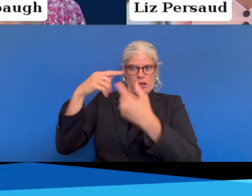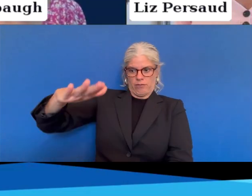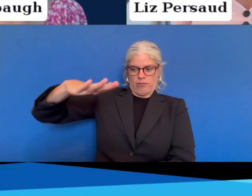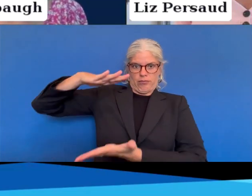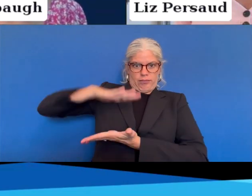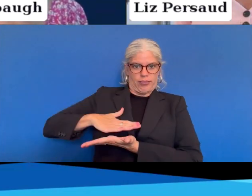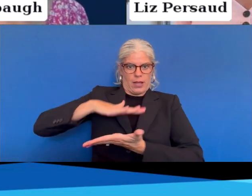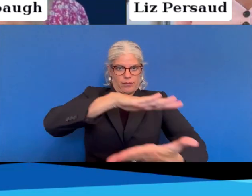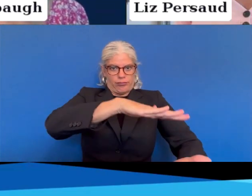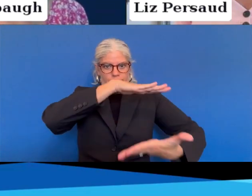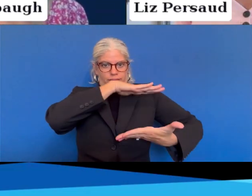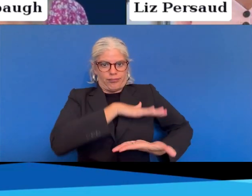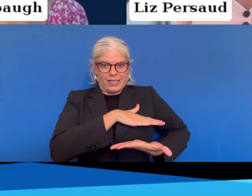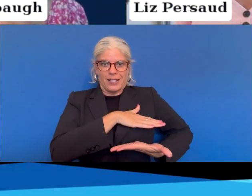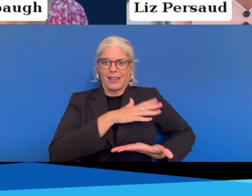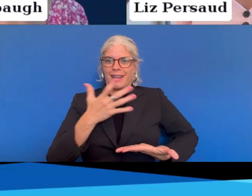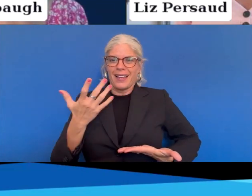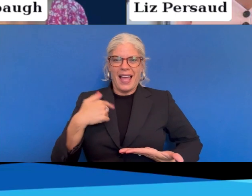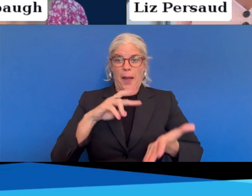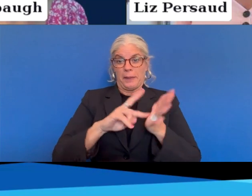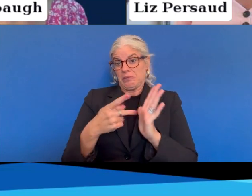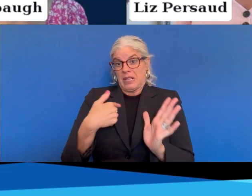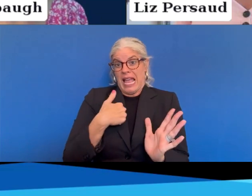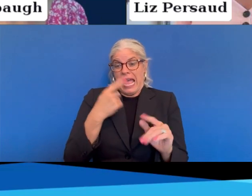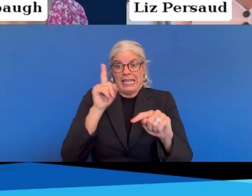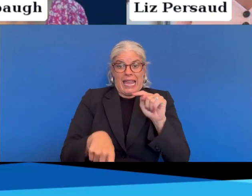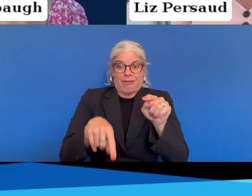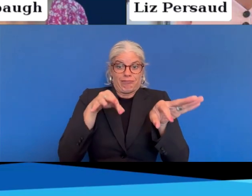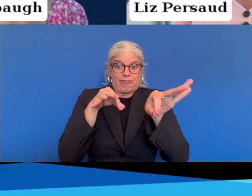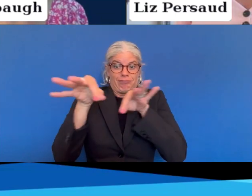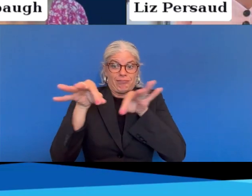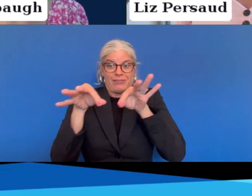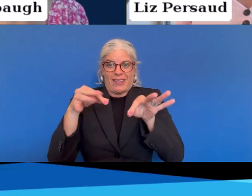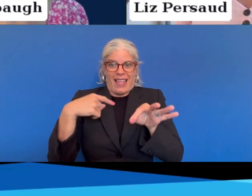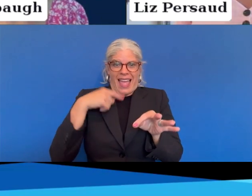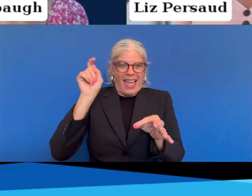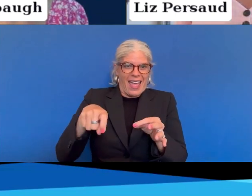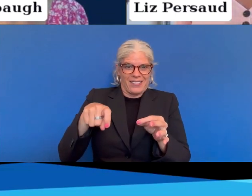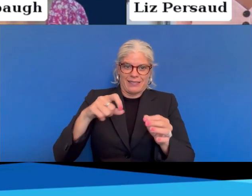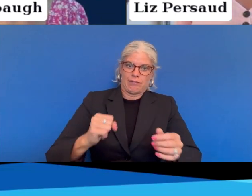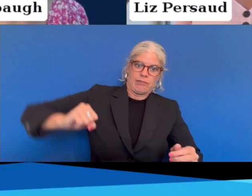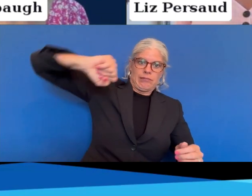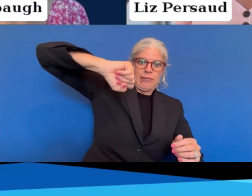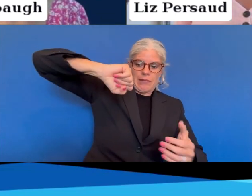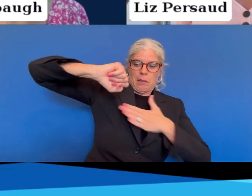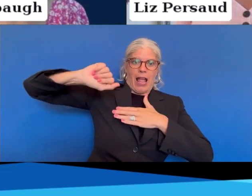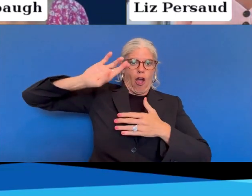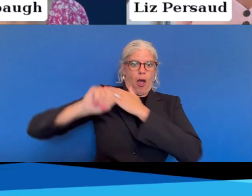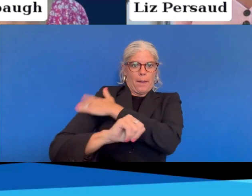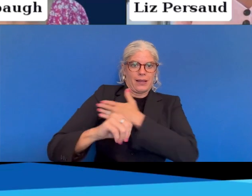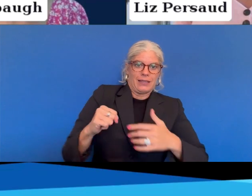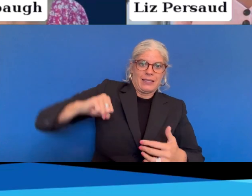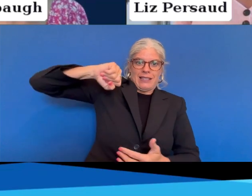the Giotto machine that was developed in Italy and exists and is in 2 hospitals in